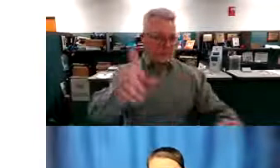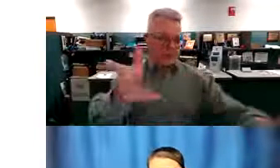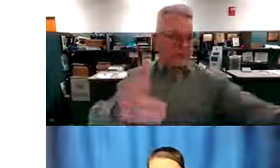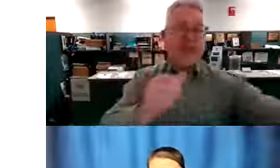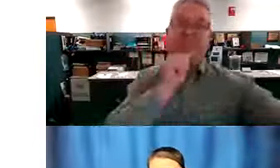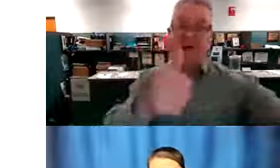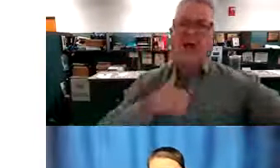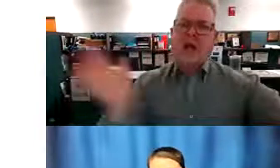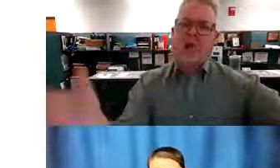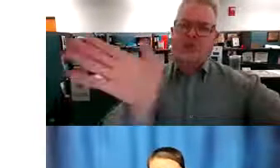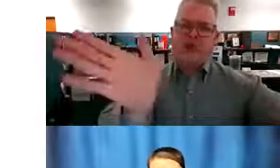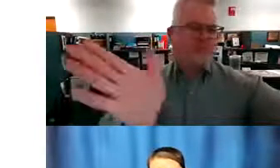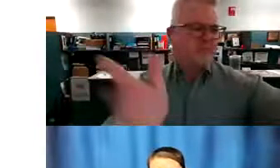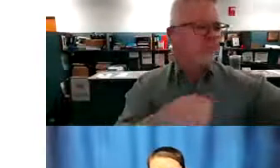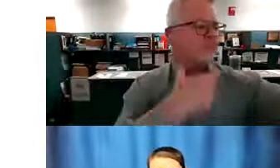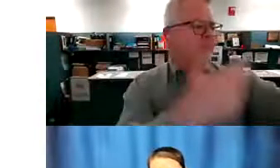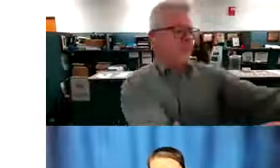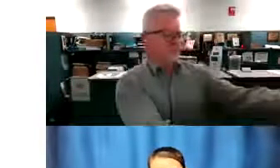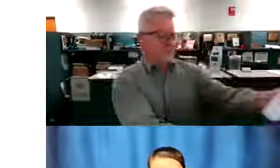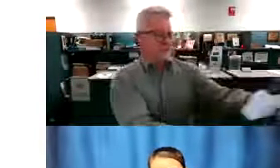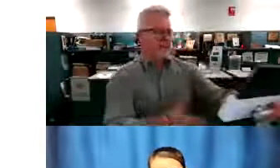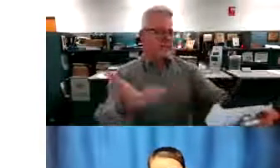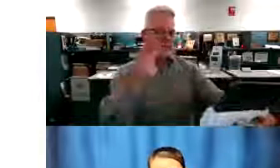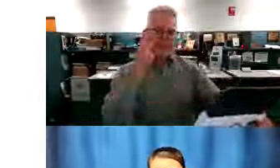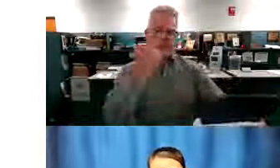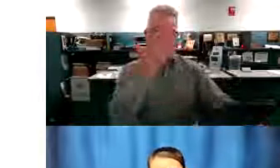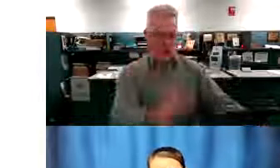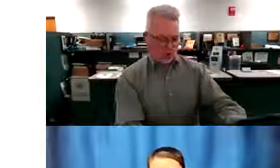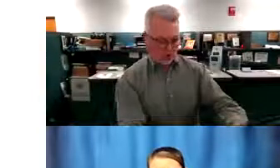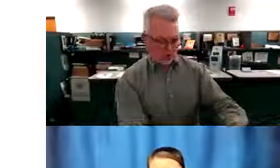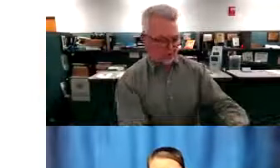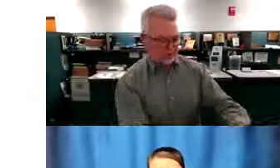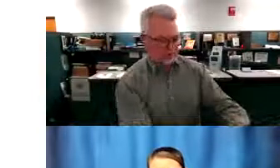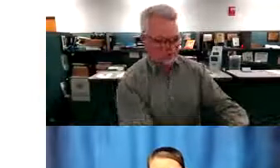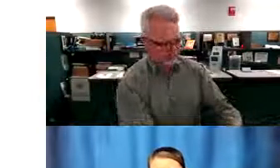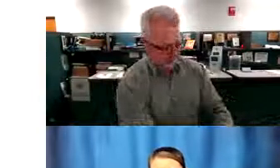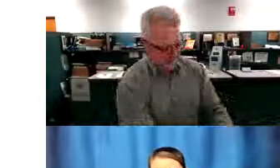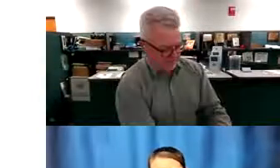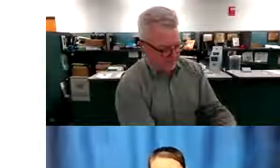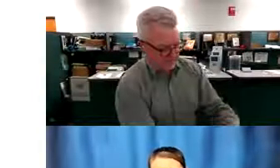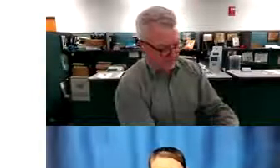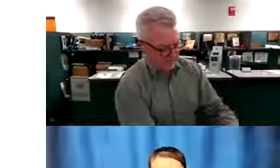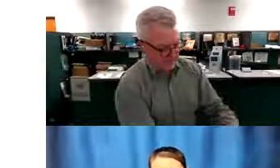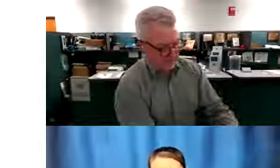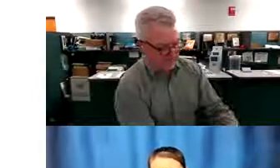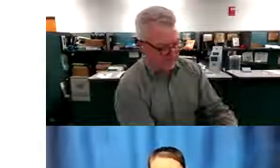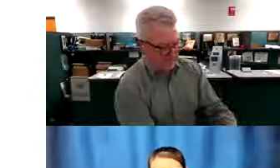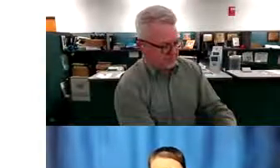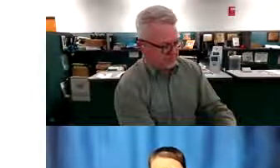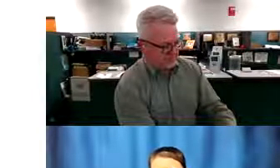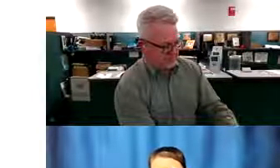portal.rhodi.gov or the count. If not, I'd encourage you to look at it. But let me just show you what it looks like.